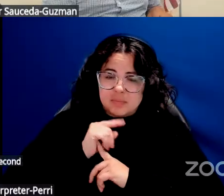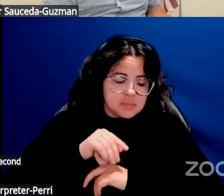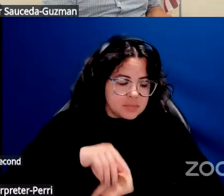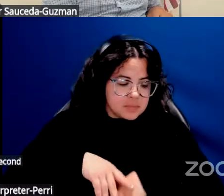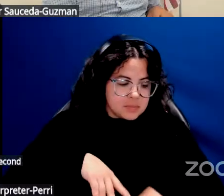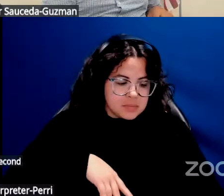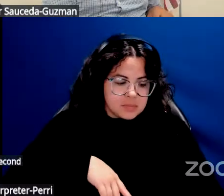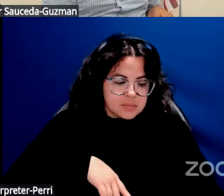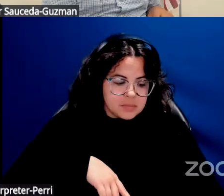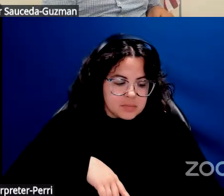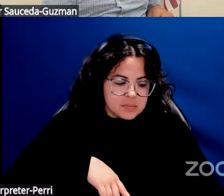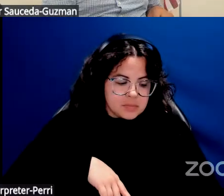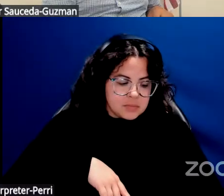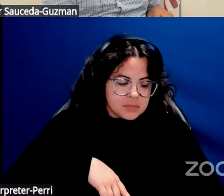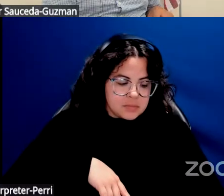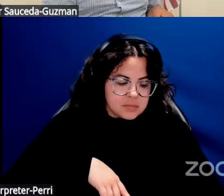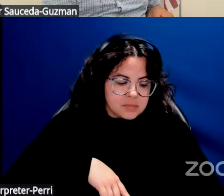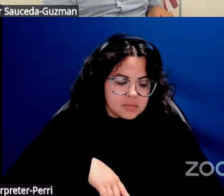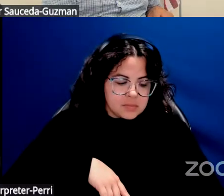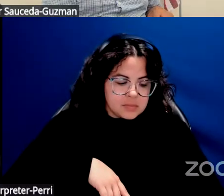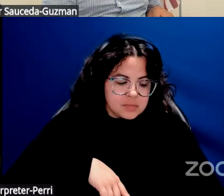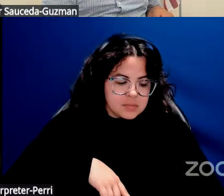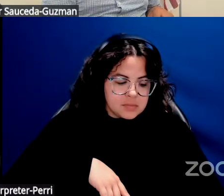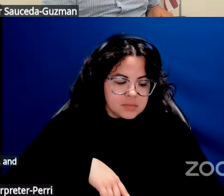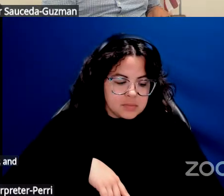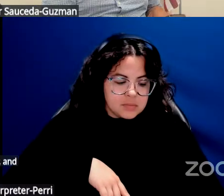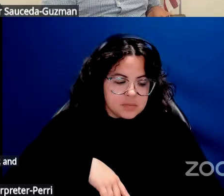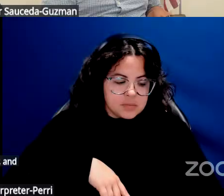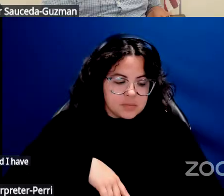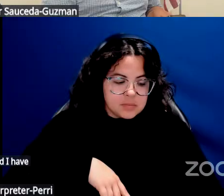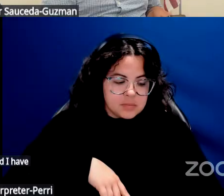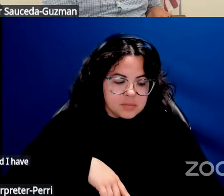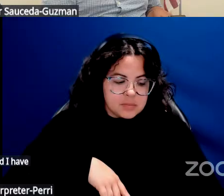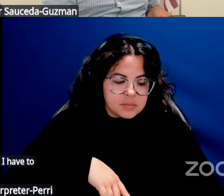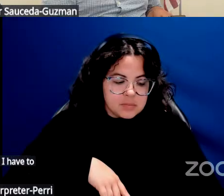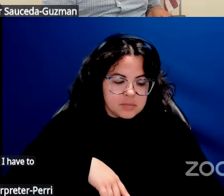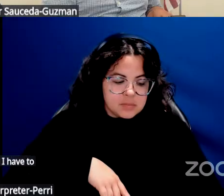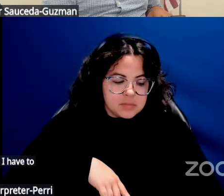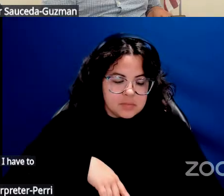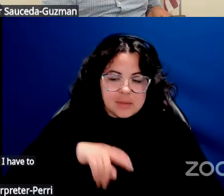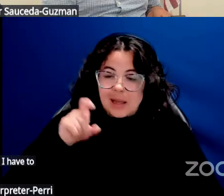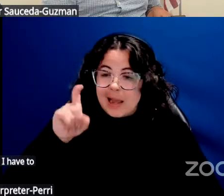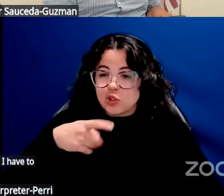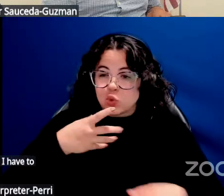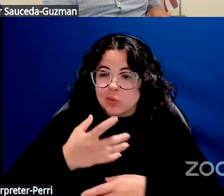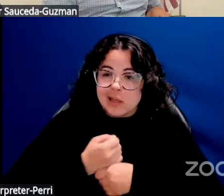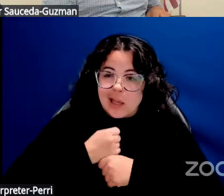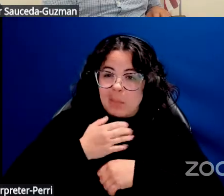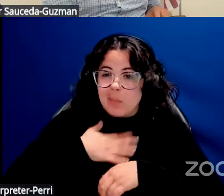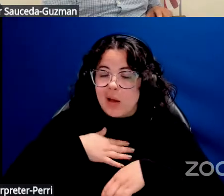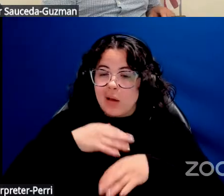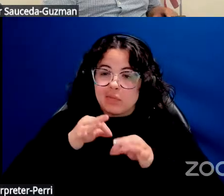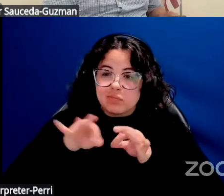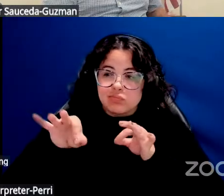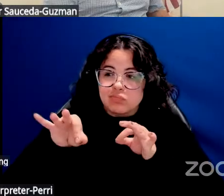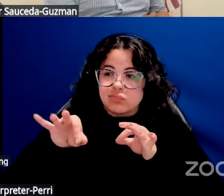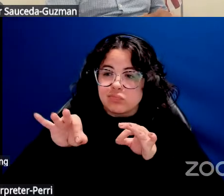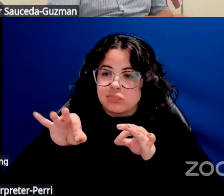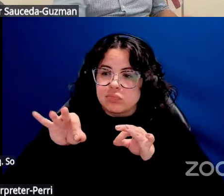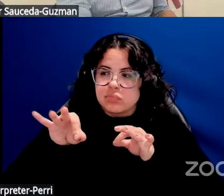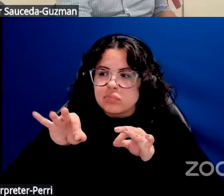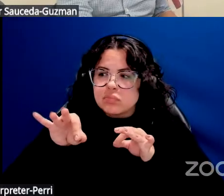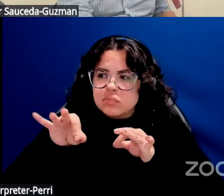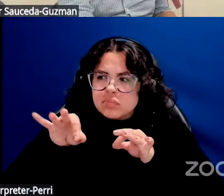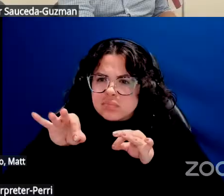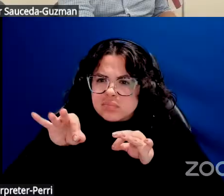I just have to notify Char and I have to get my little blurb going. So Matt, I